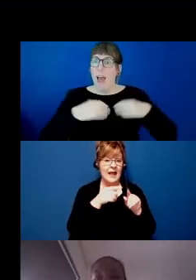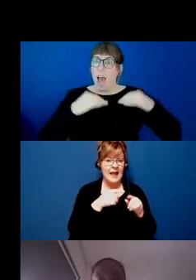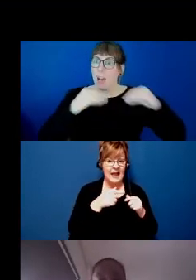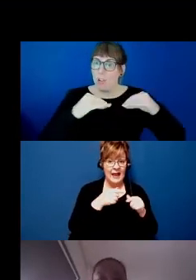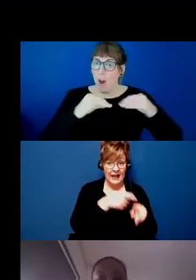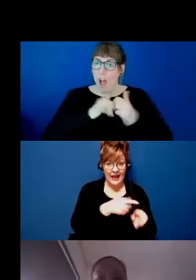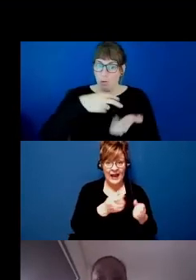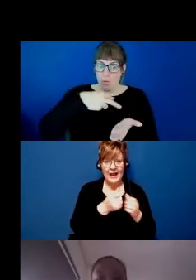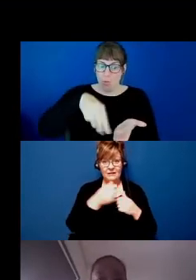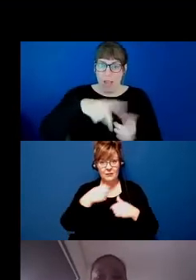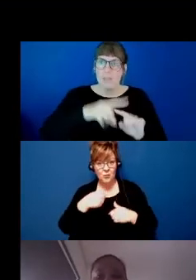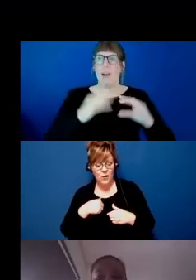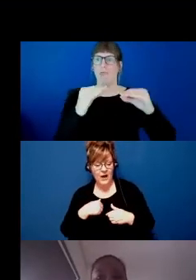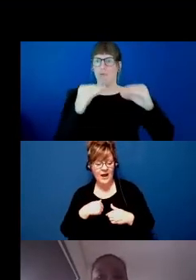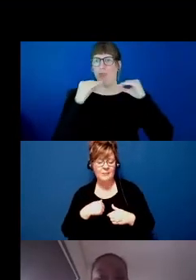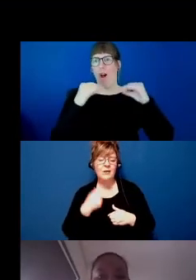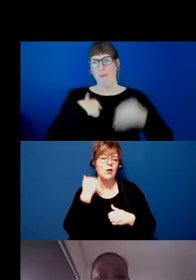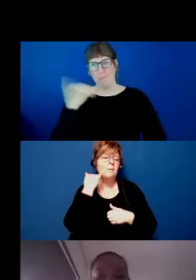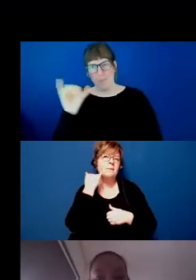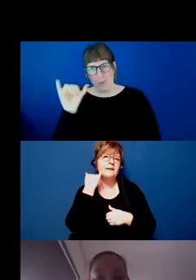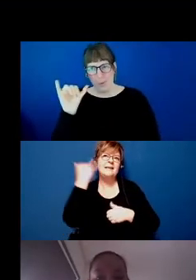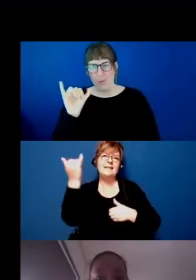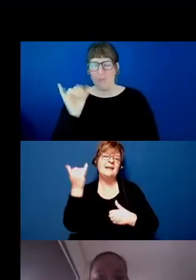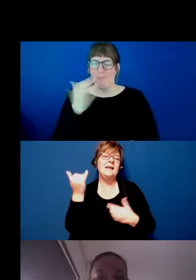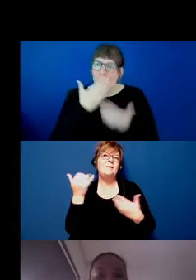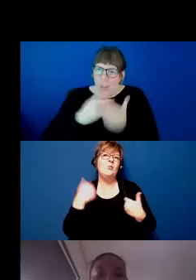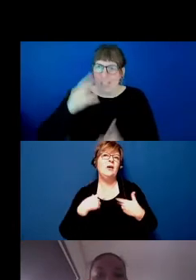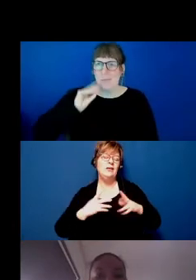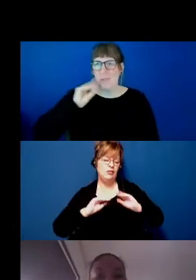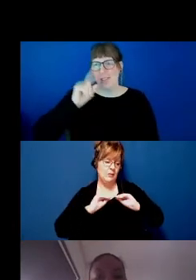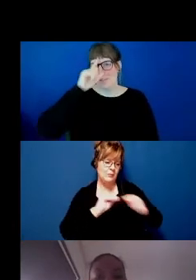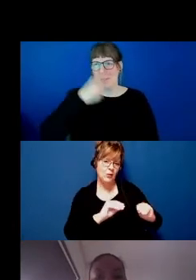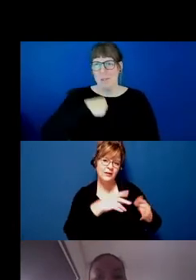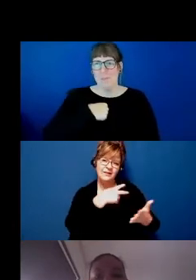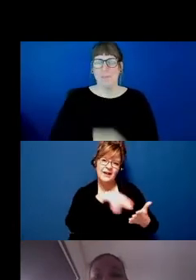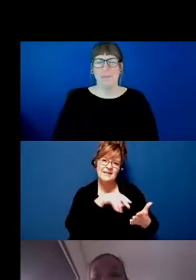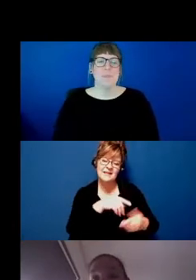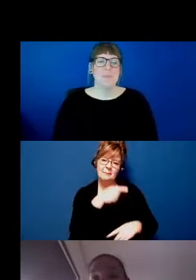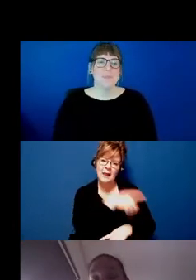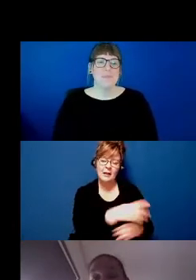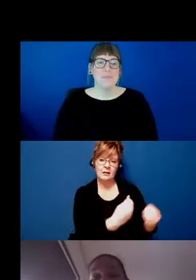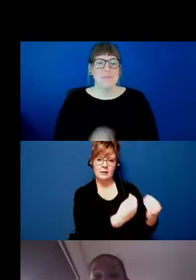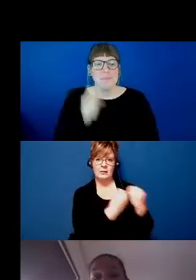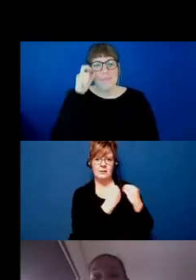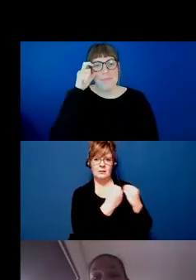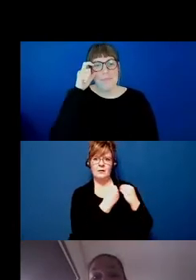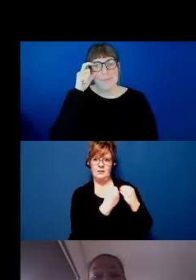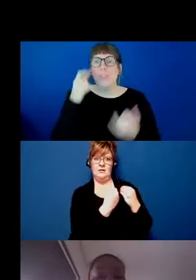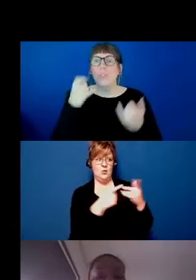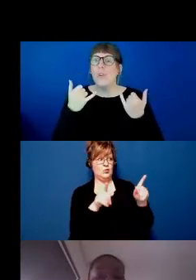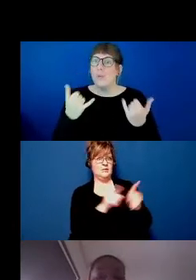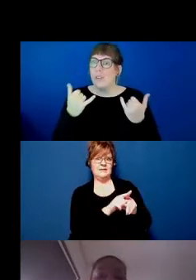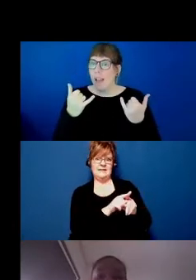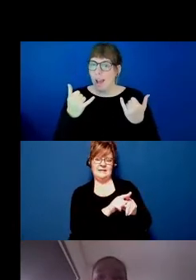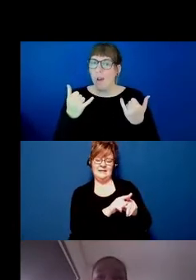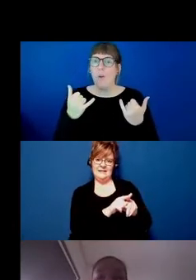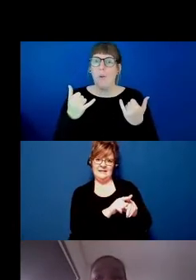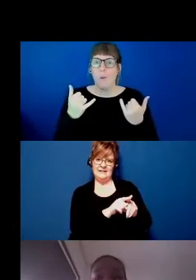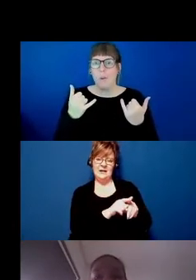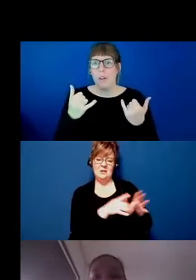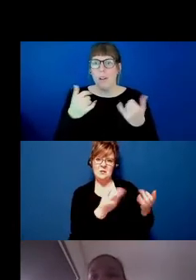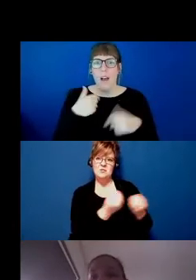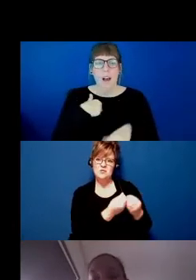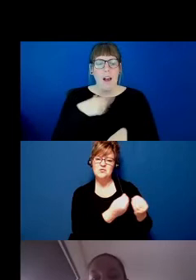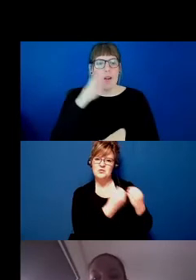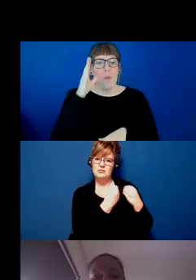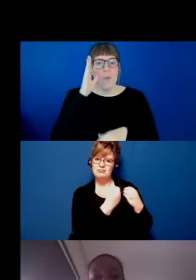she also taught me a lot as well through that experience. And so what I want to do now is actually just take an opportunity. I'm just going to